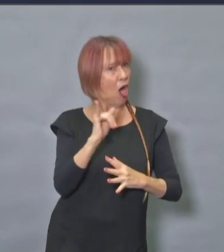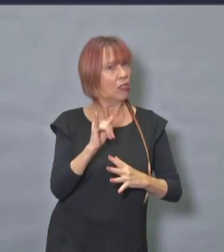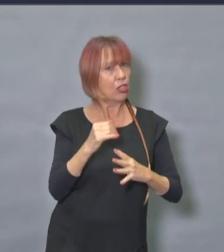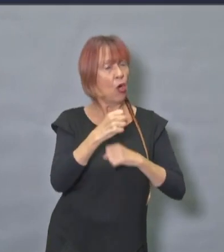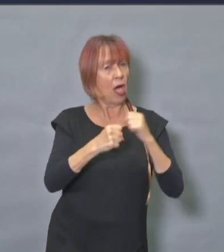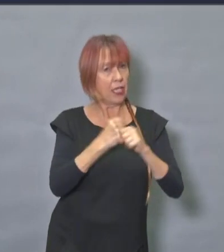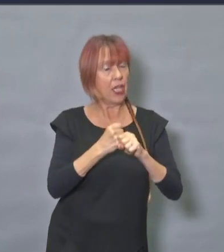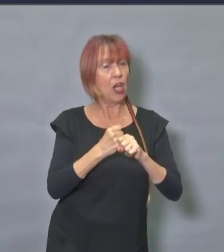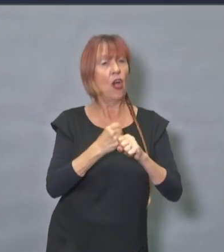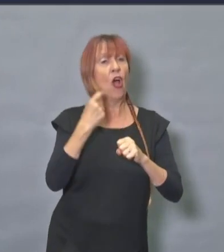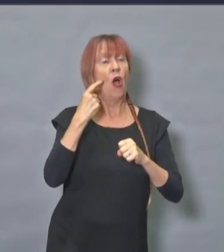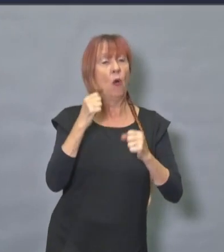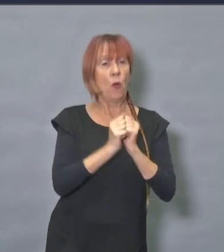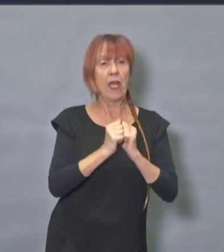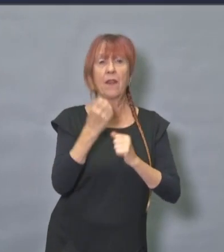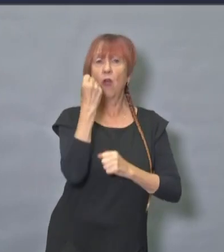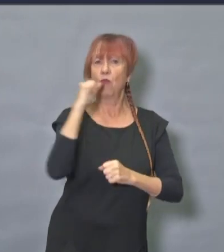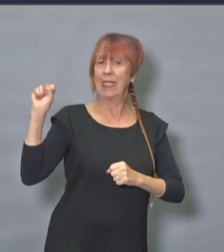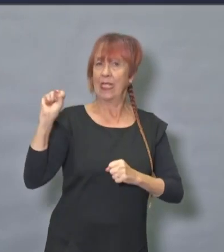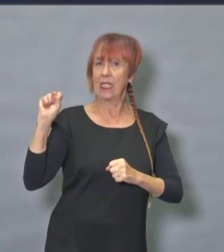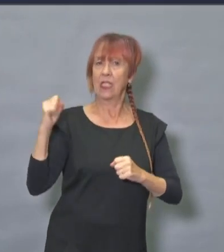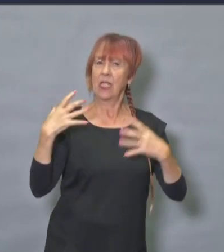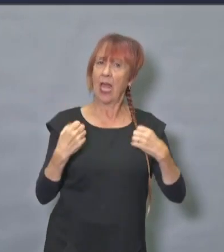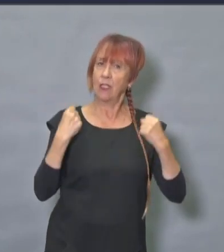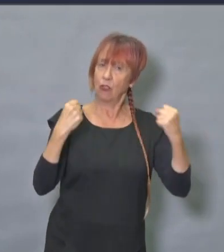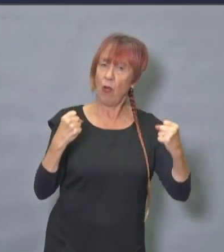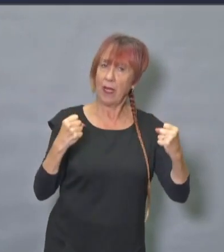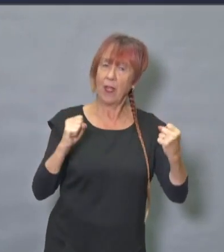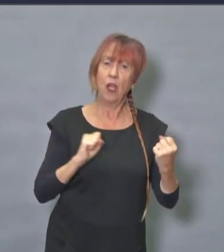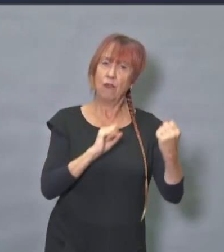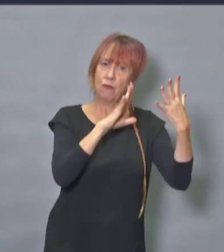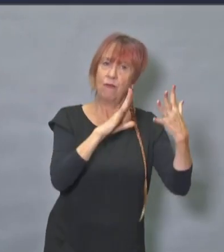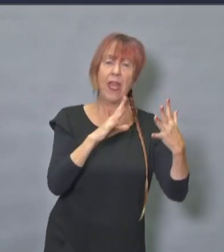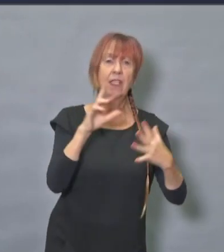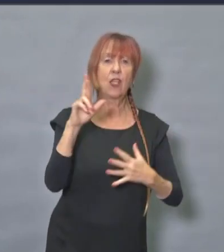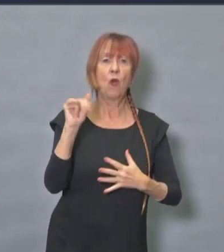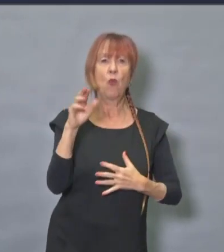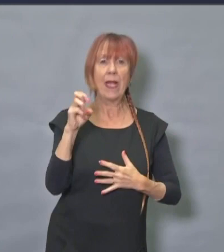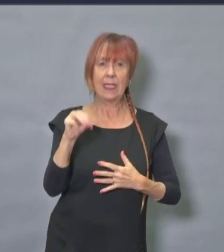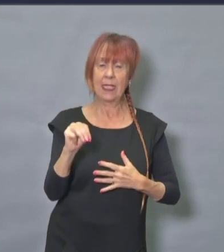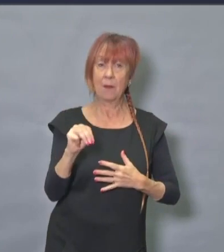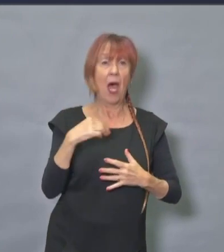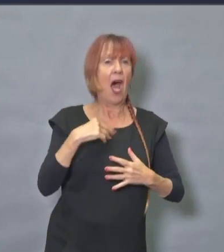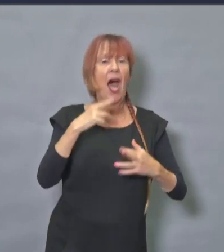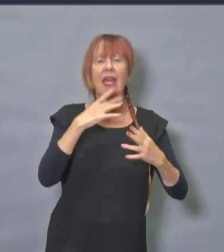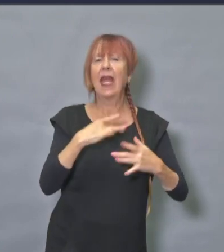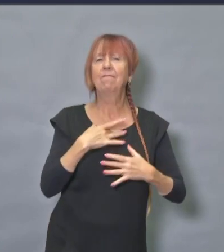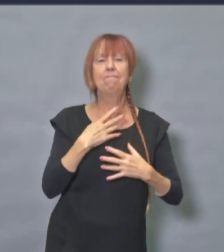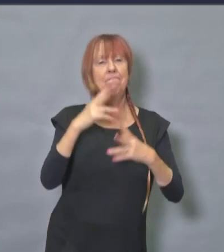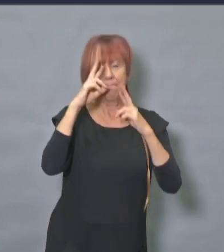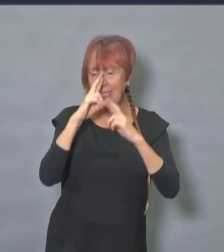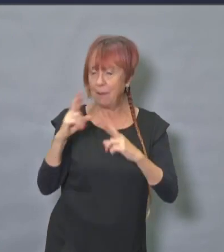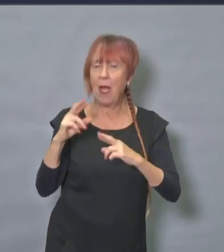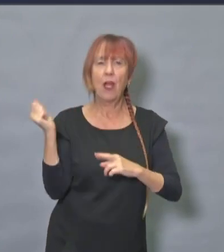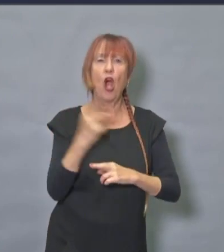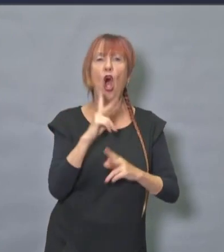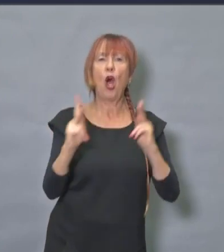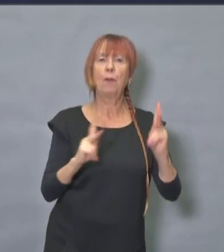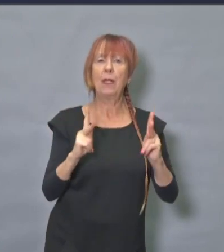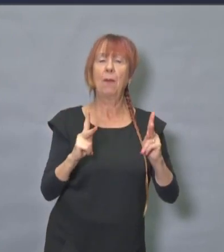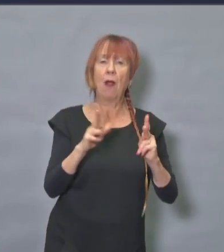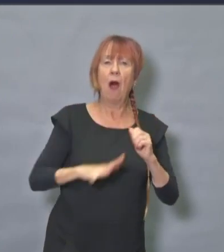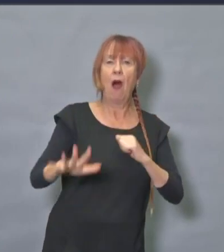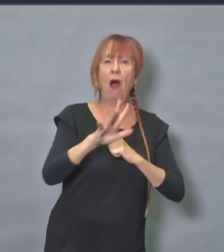in standing against racism and violence. I admire all the people across our county who are using their voices and their actions